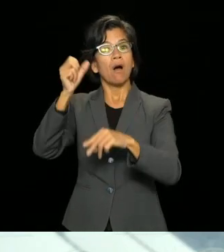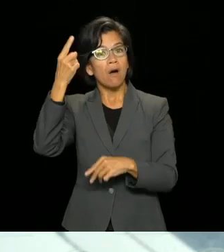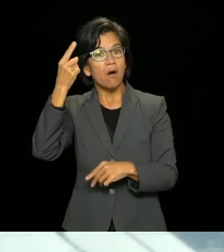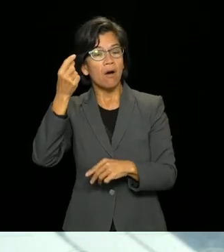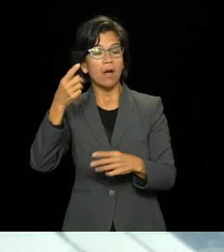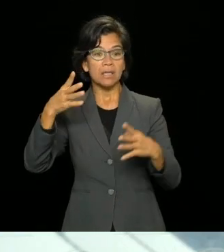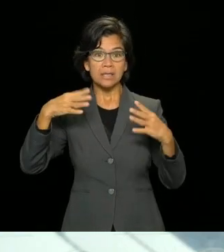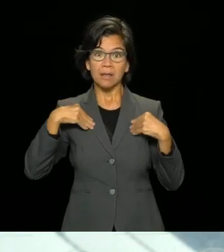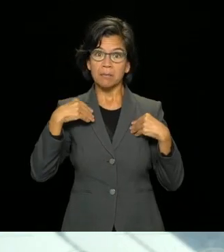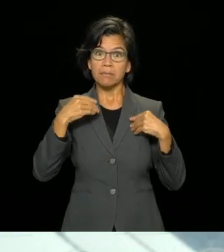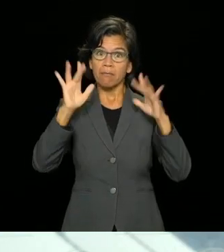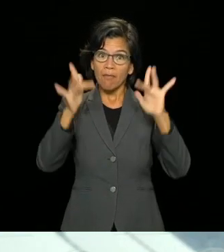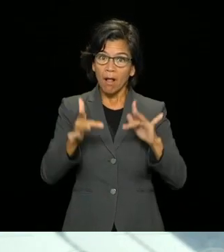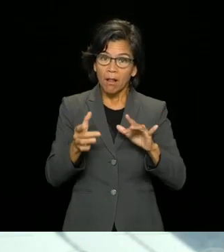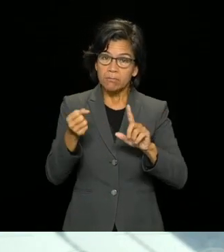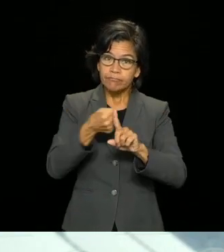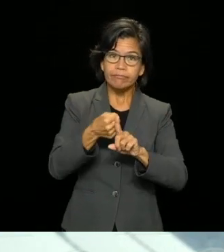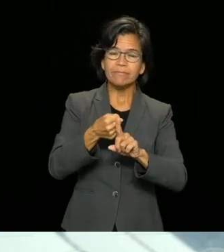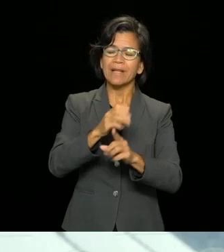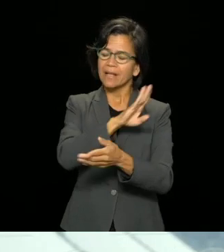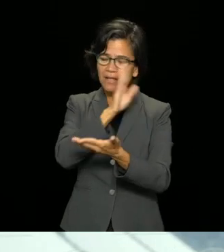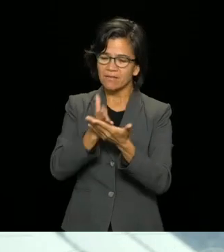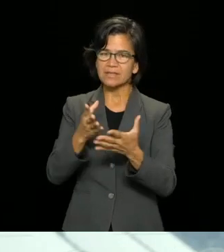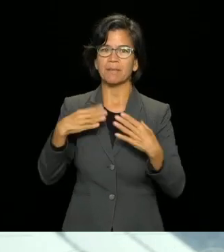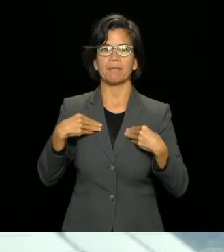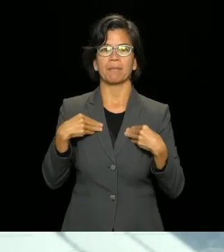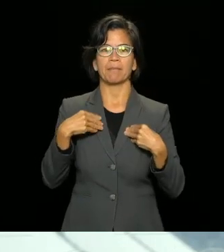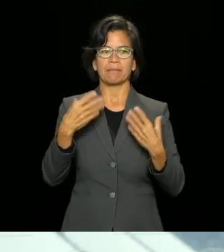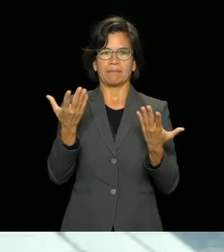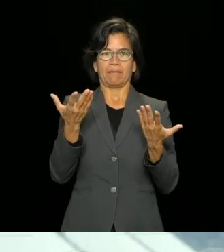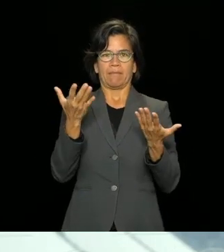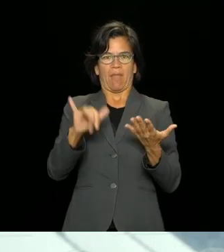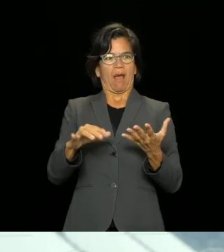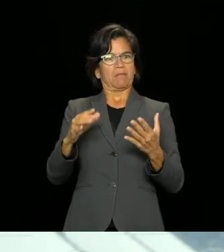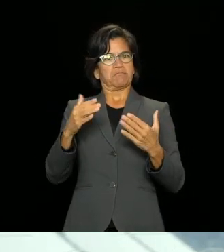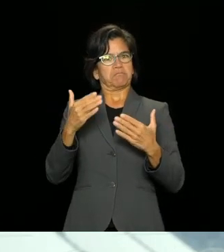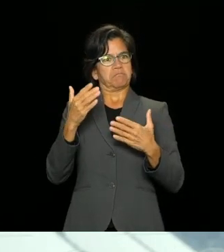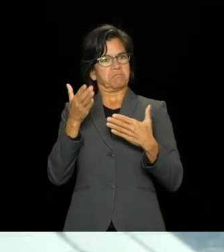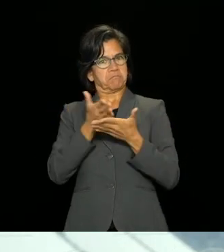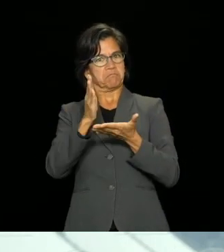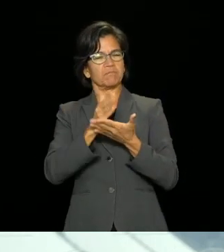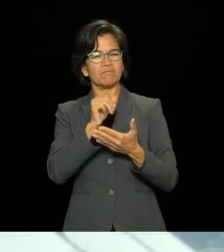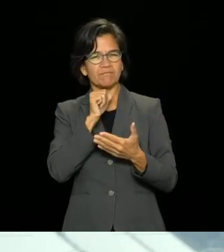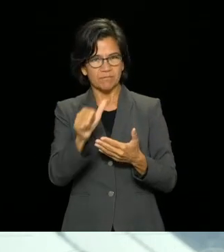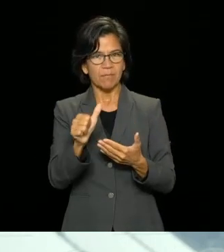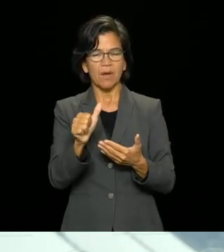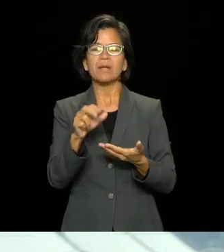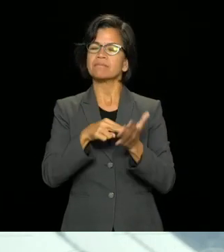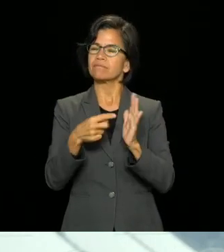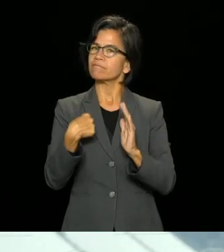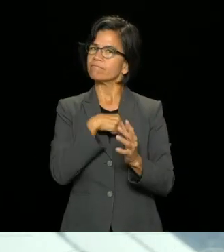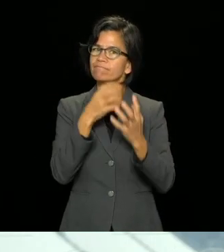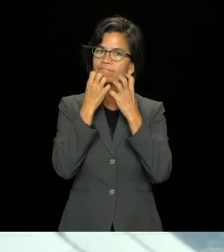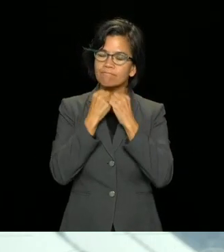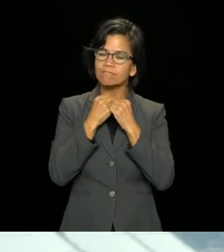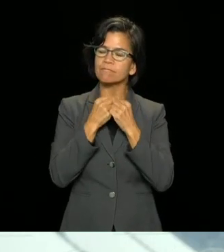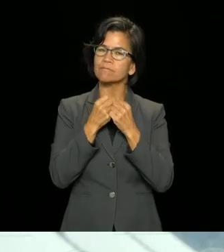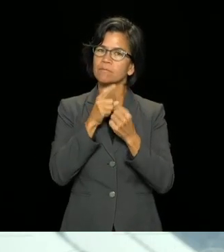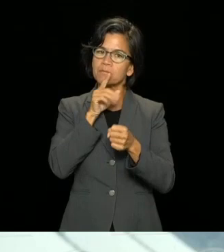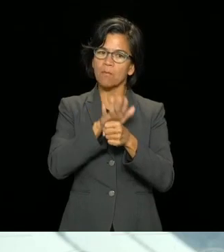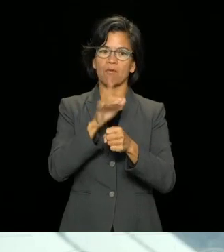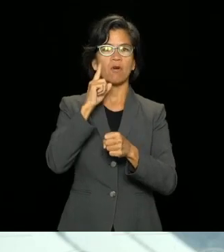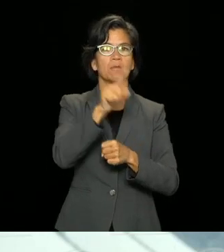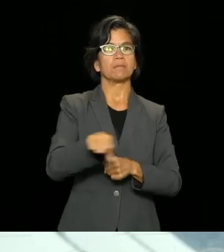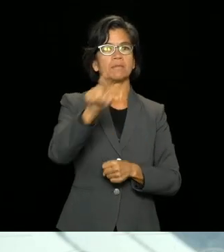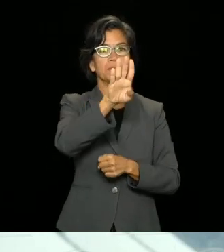and it has absolutely no place in our province. And we are committed to ensuring all British Columbians have timely access to